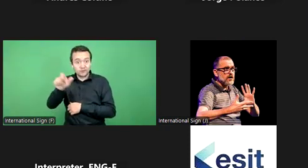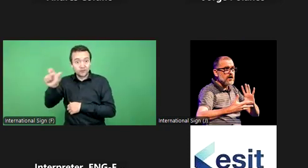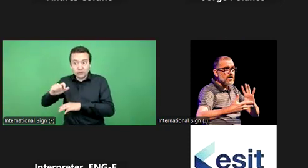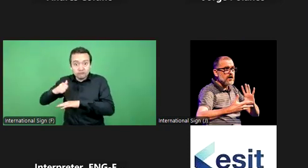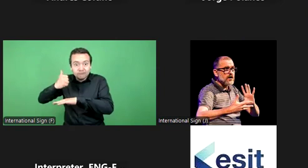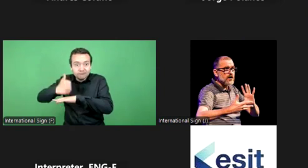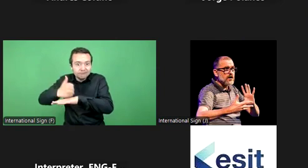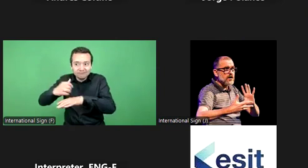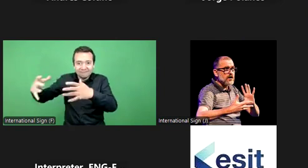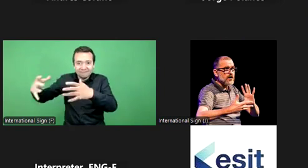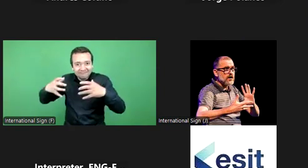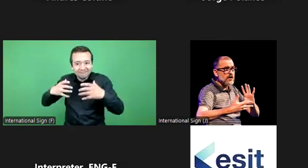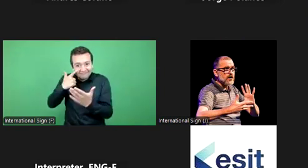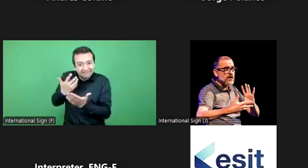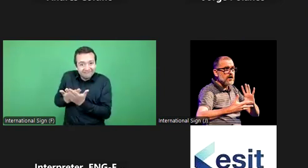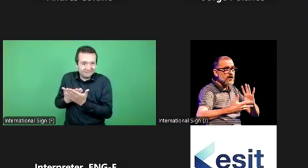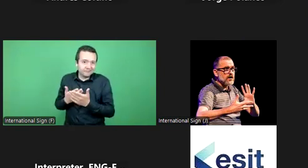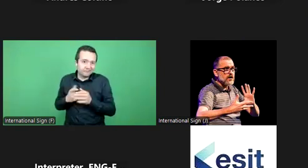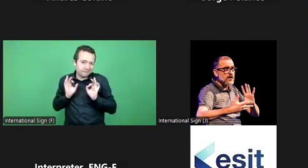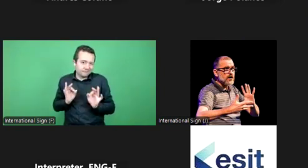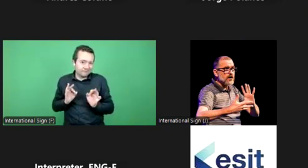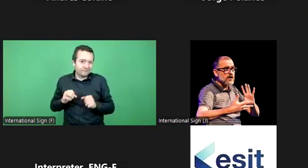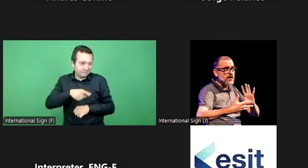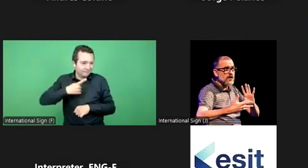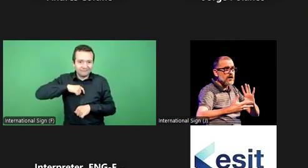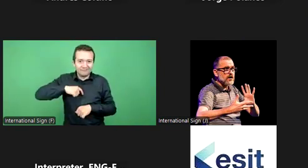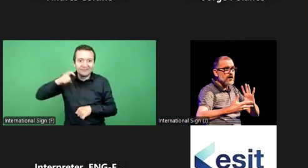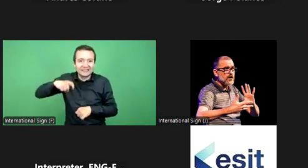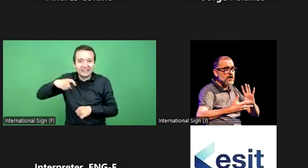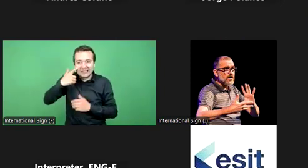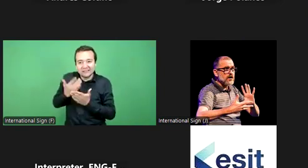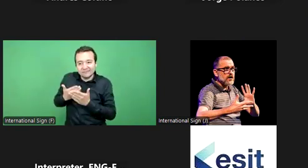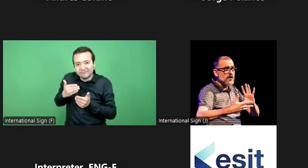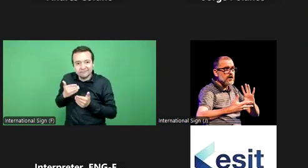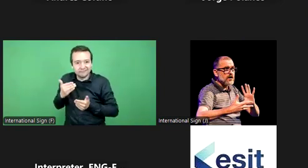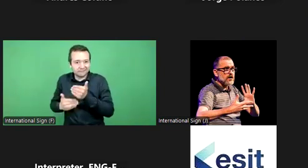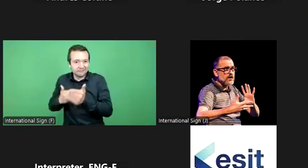or implement the essential public health functions is actually in the health system, the government system